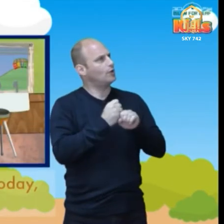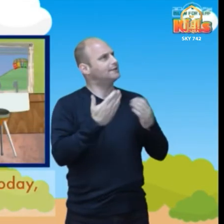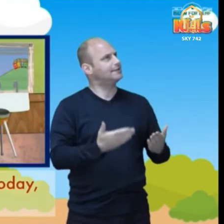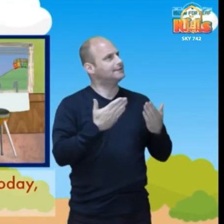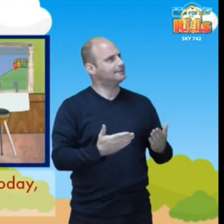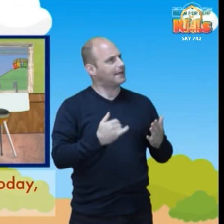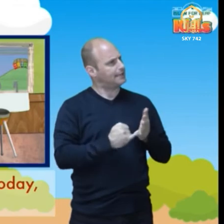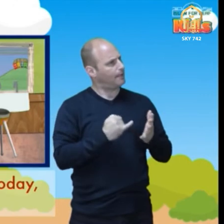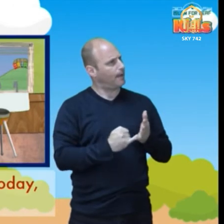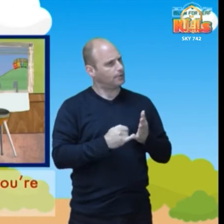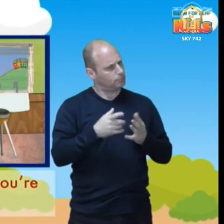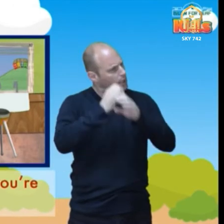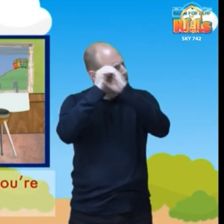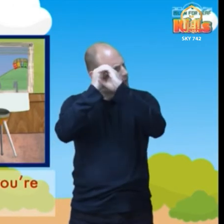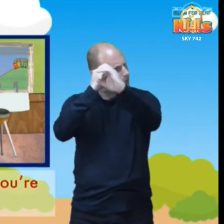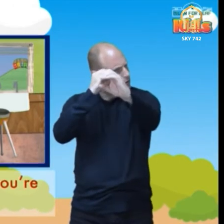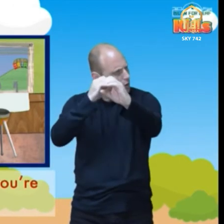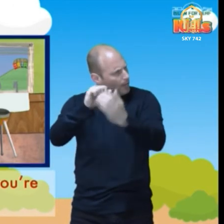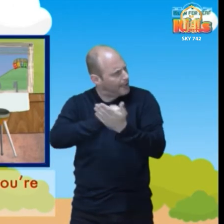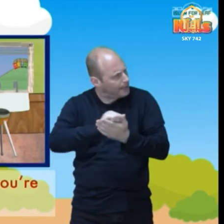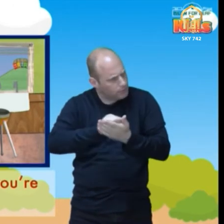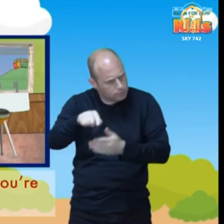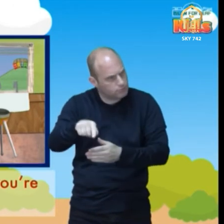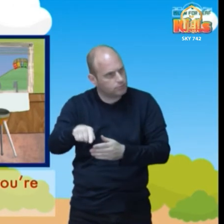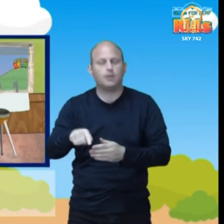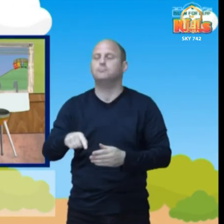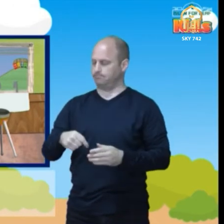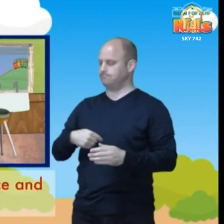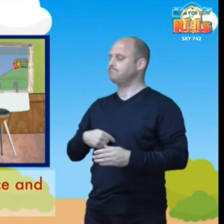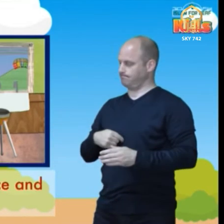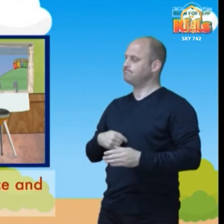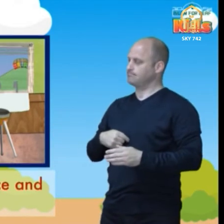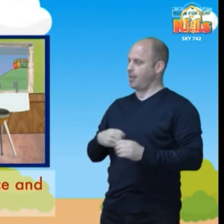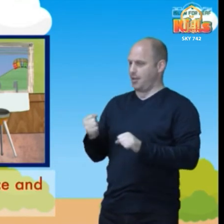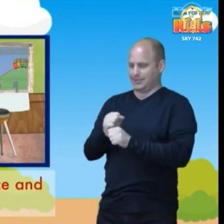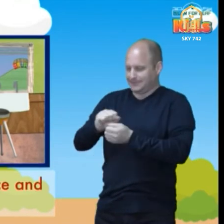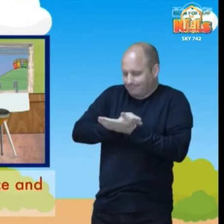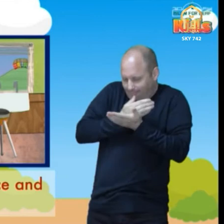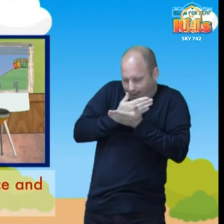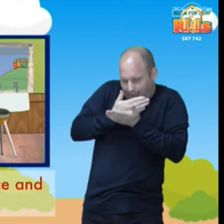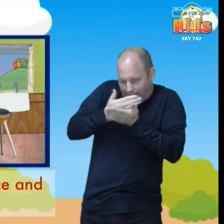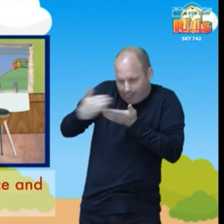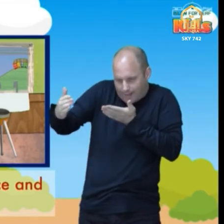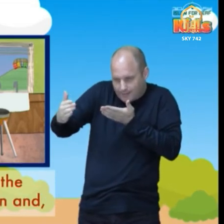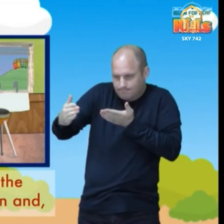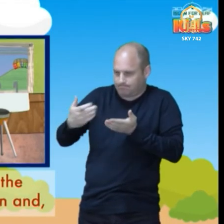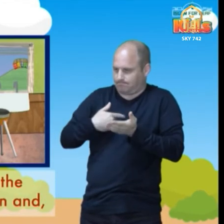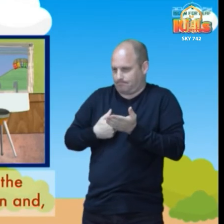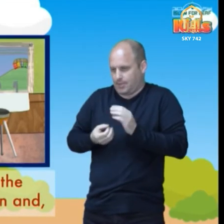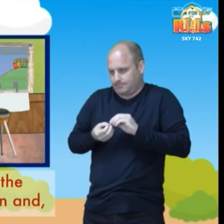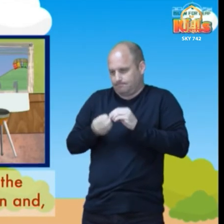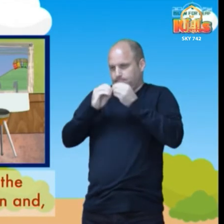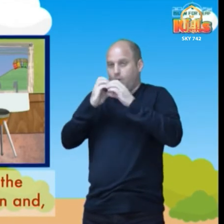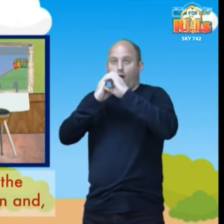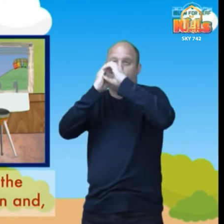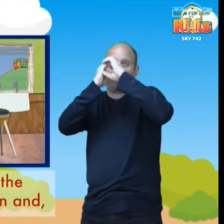What are you up to today, Salman? Is that the telescope you're cleaning? Yep, I'm making sure it's nice and clean. I'm going to set